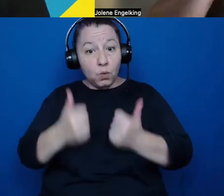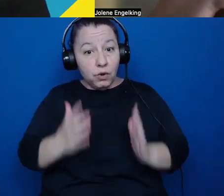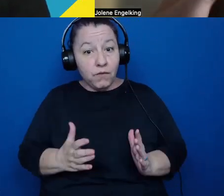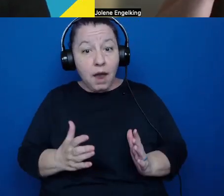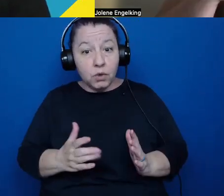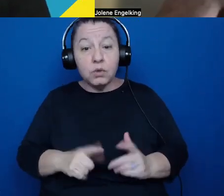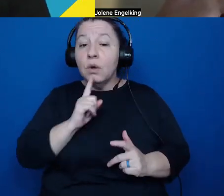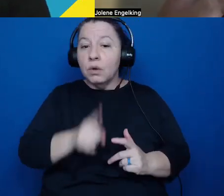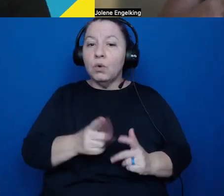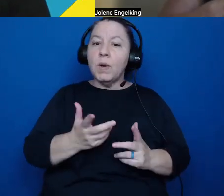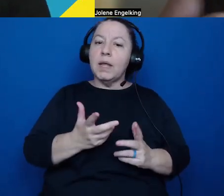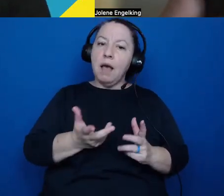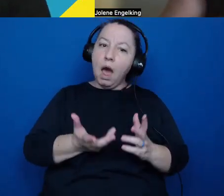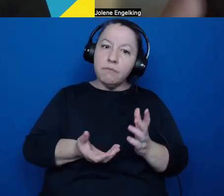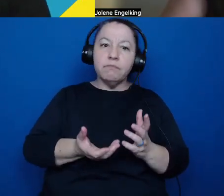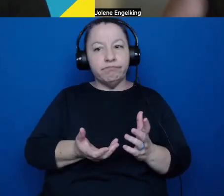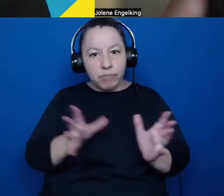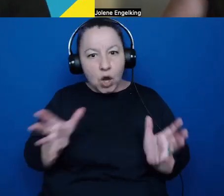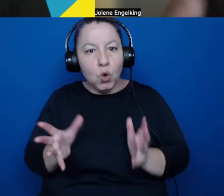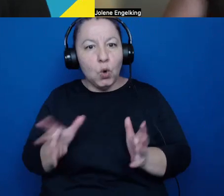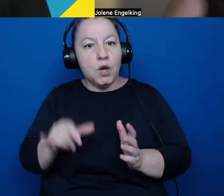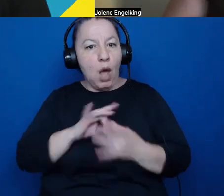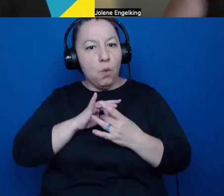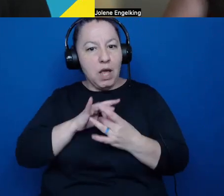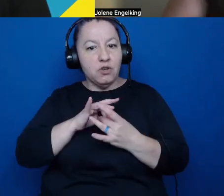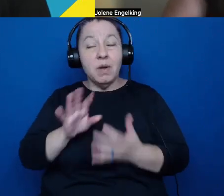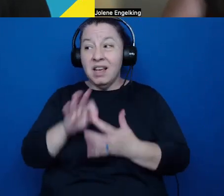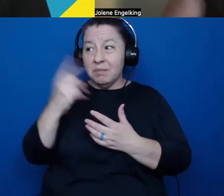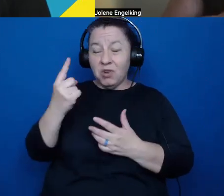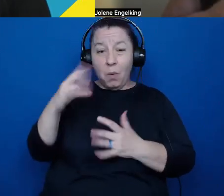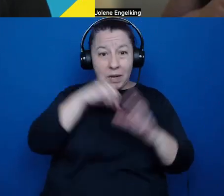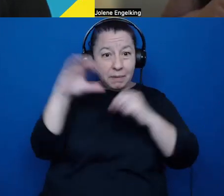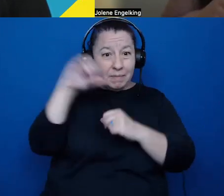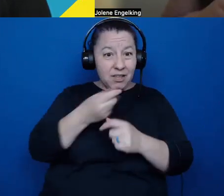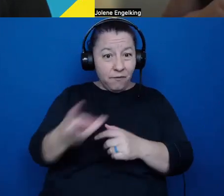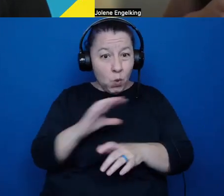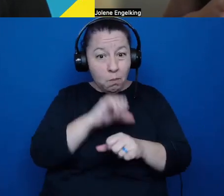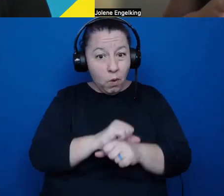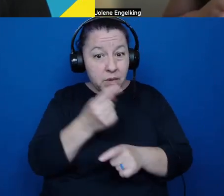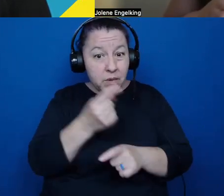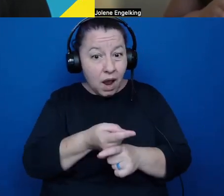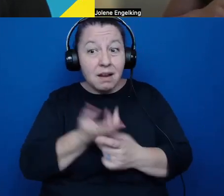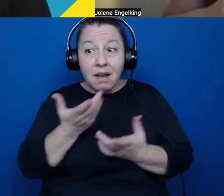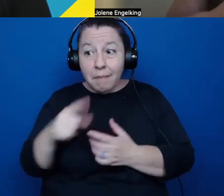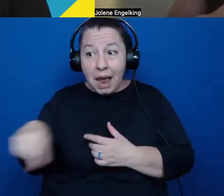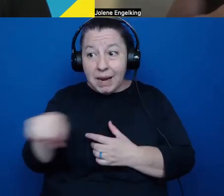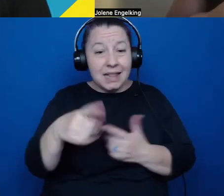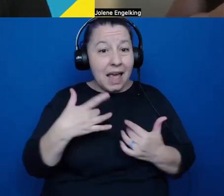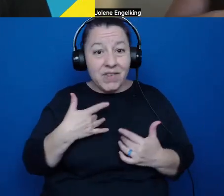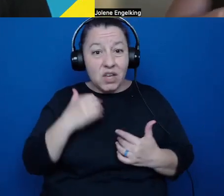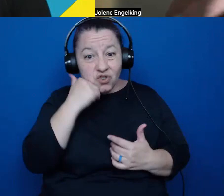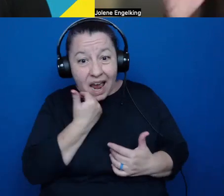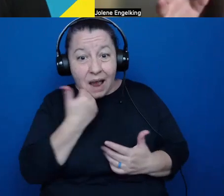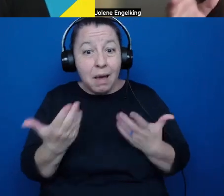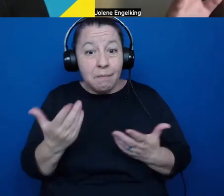kind of foster that relationship, especially if somebody's missed a few appointments, right? Like, maybe they're ashamed, maybe they think you're angry at